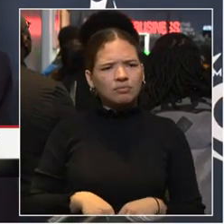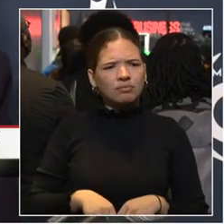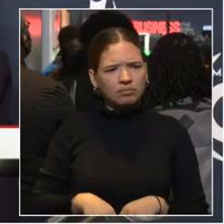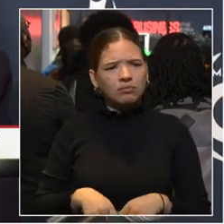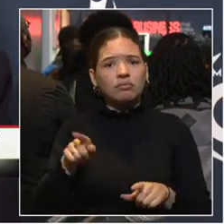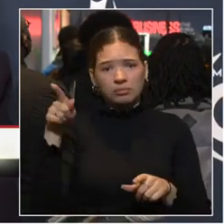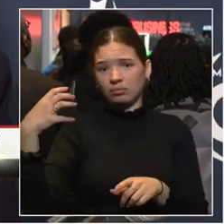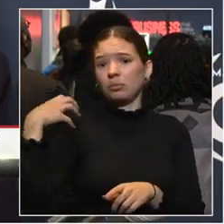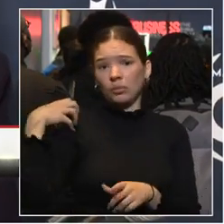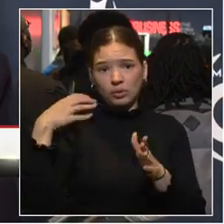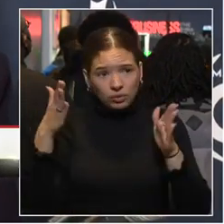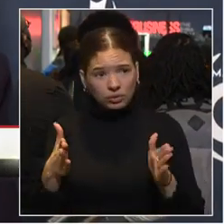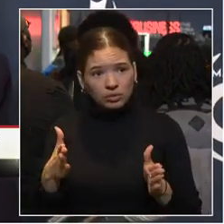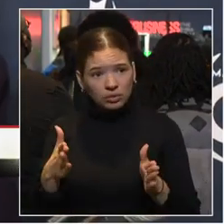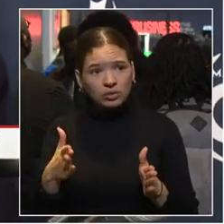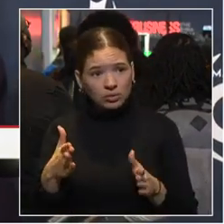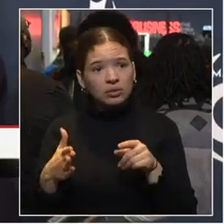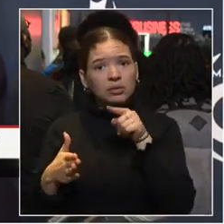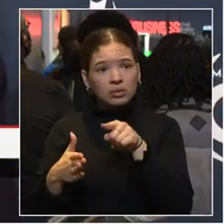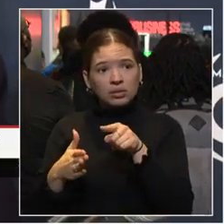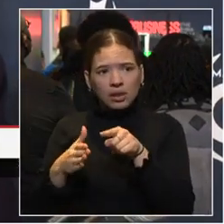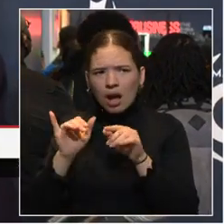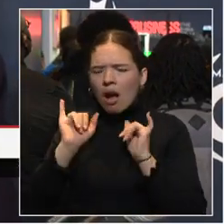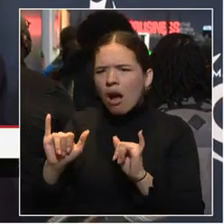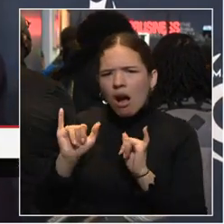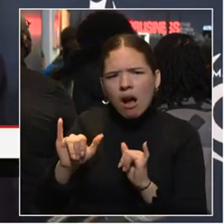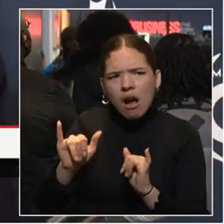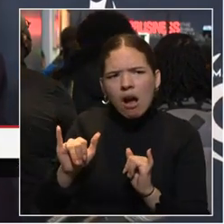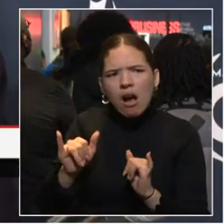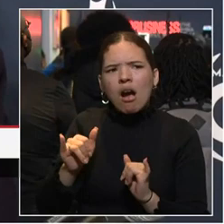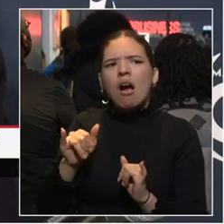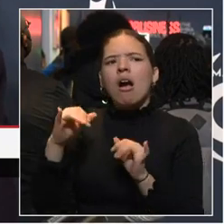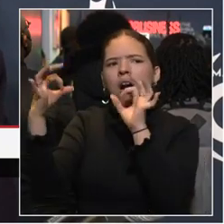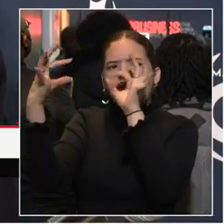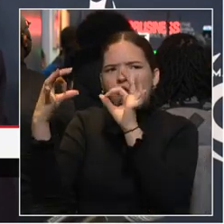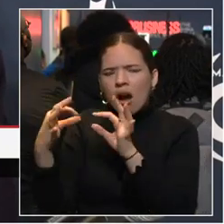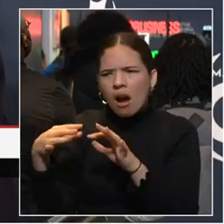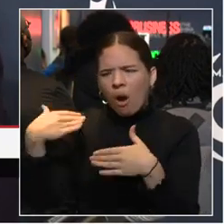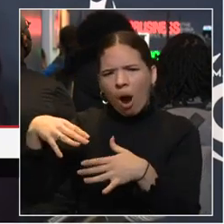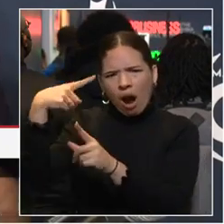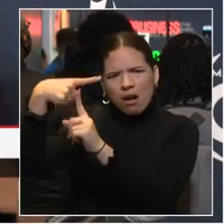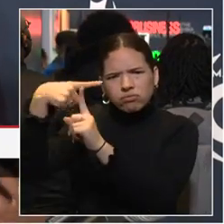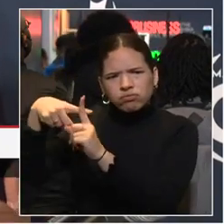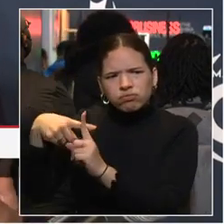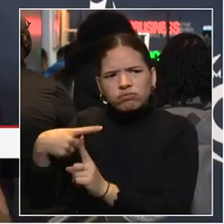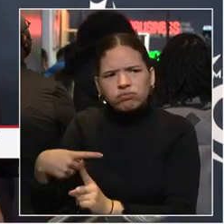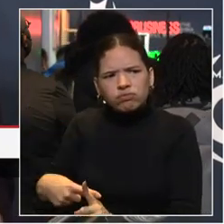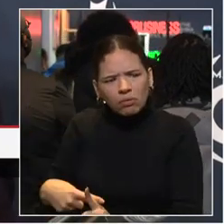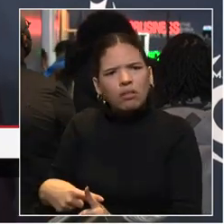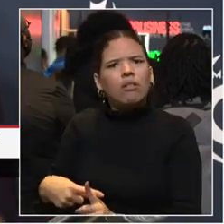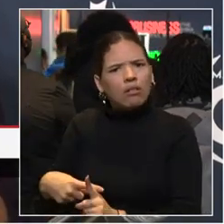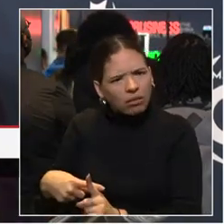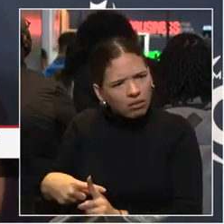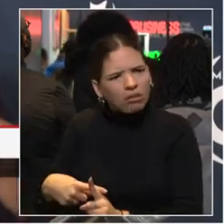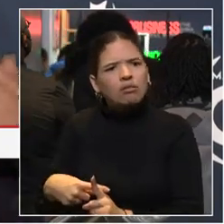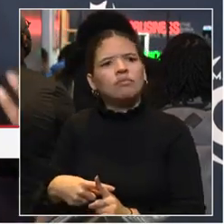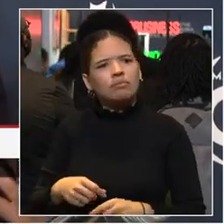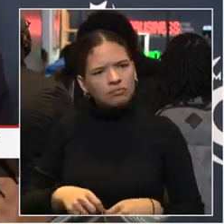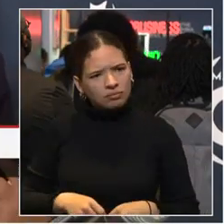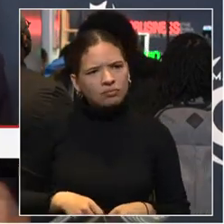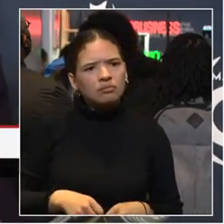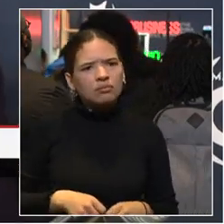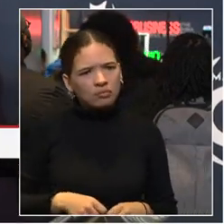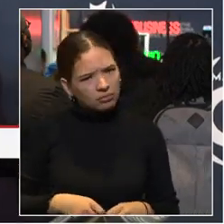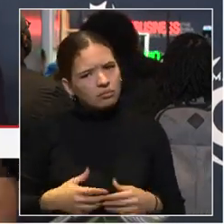recruit are going to have great things to say about our program. And so one thing that we've learned is thinking about it earlier, getting